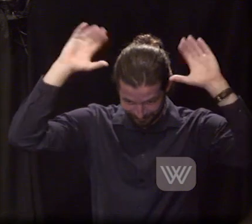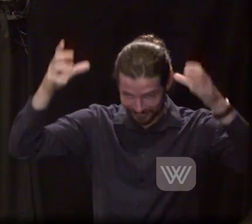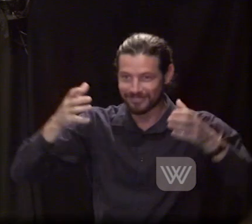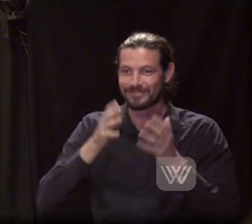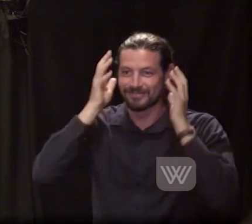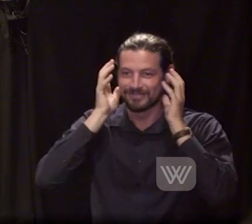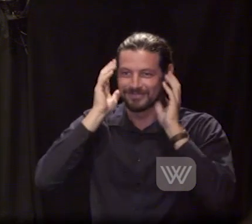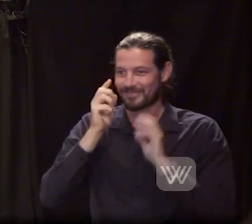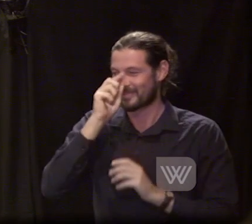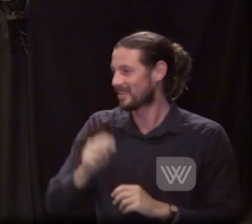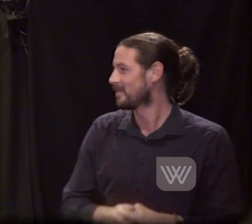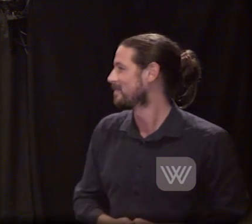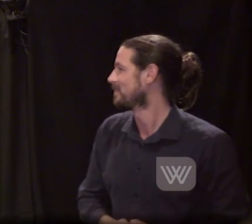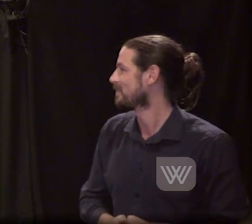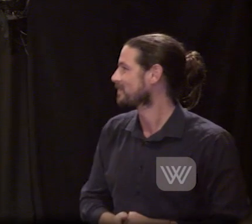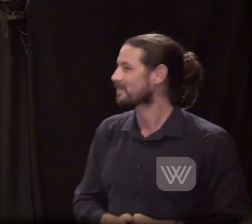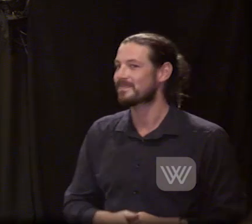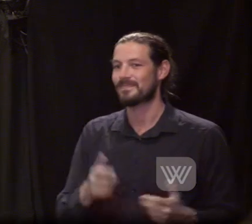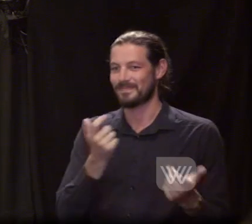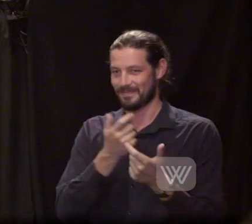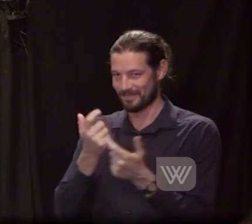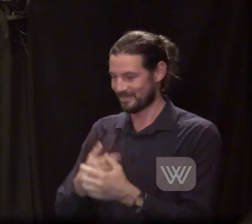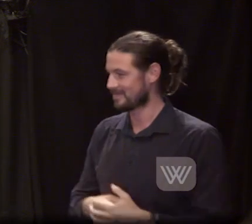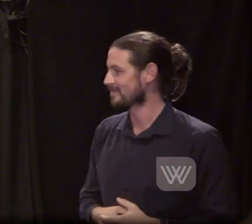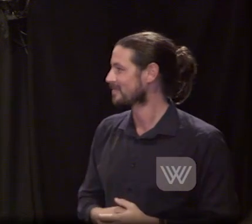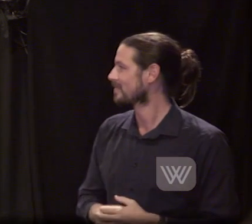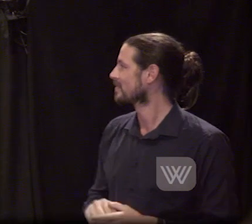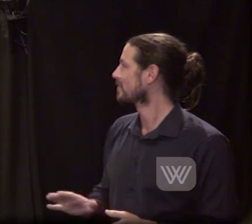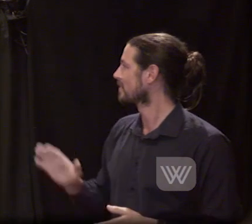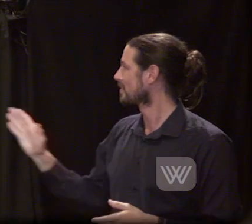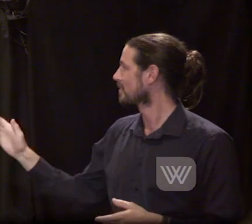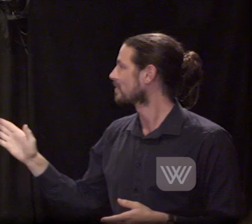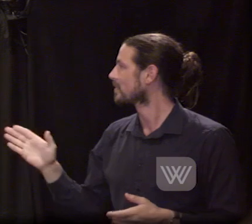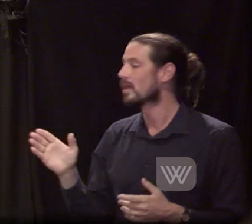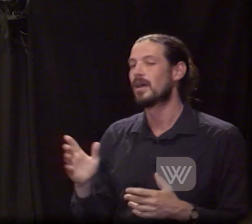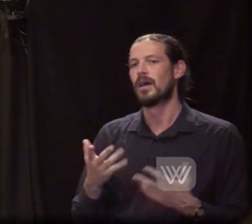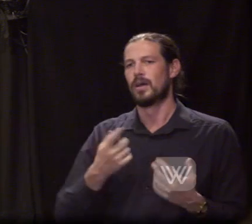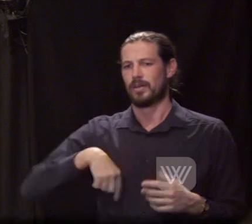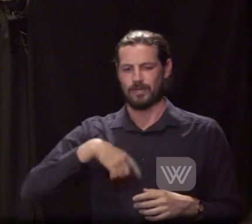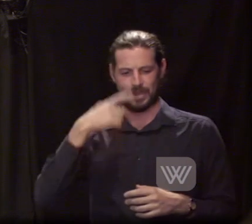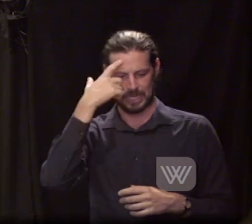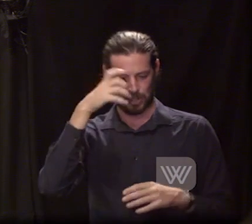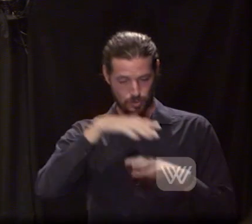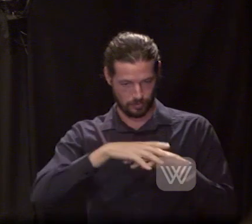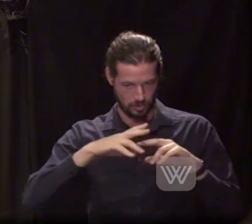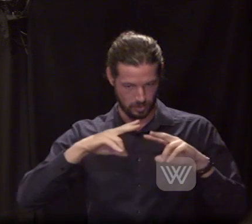for that. Okay, so we had this idea of the research, and there was